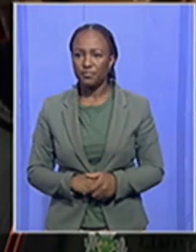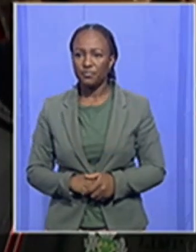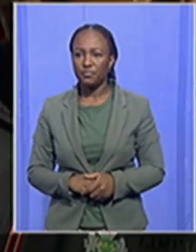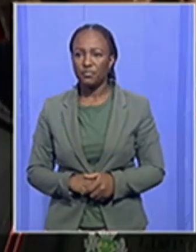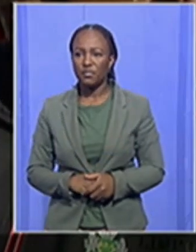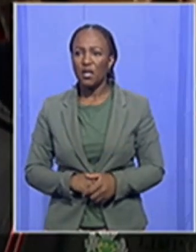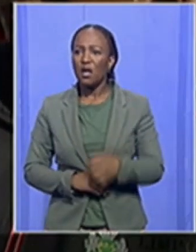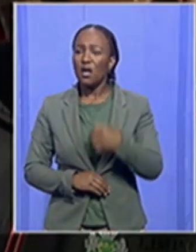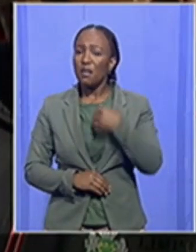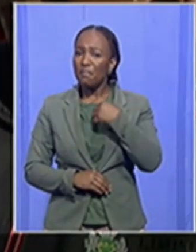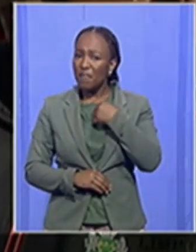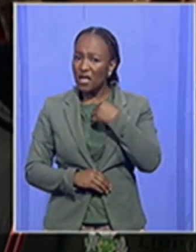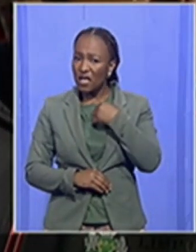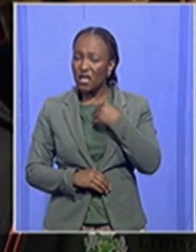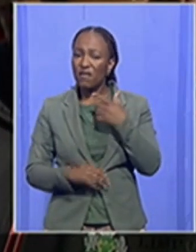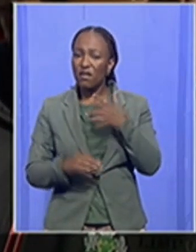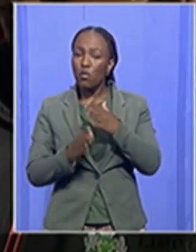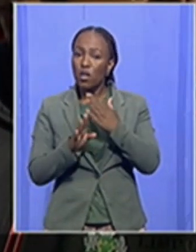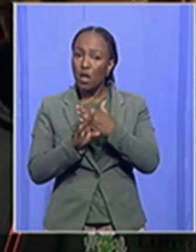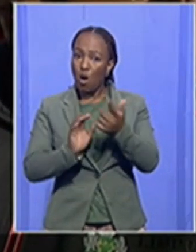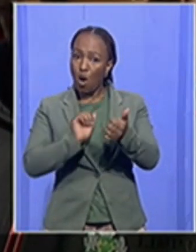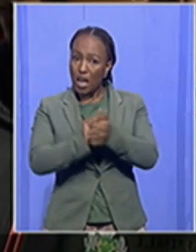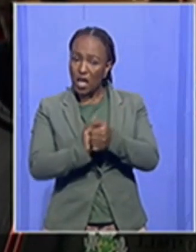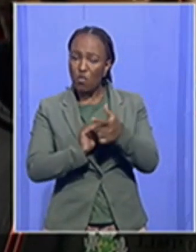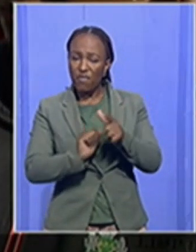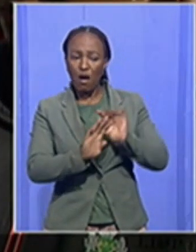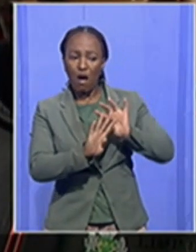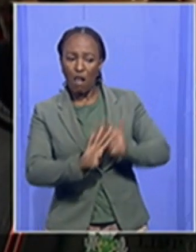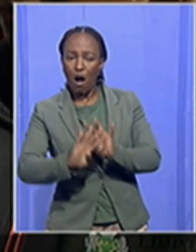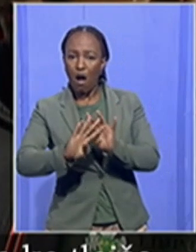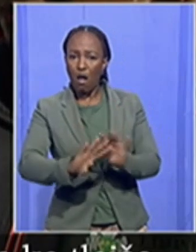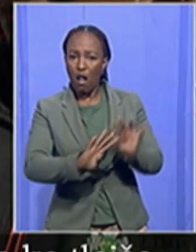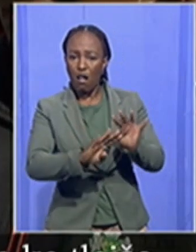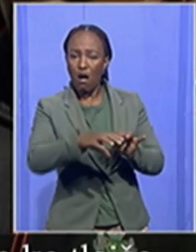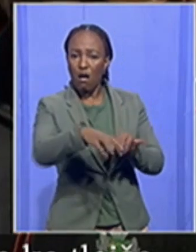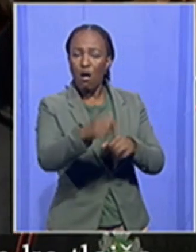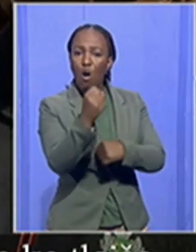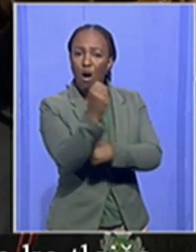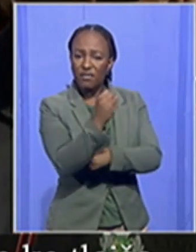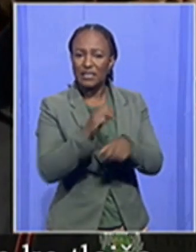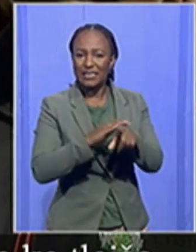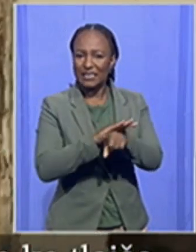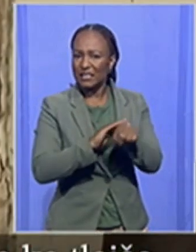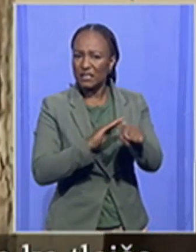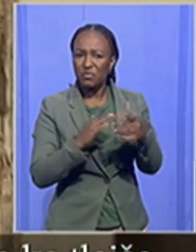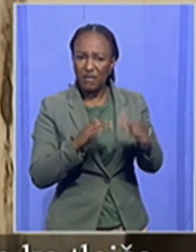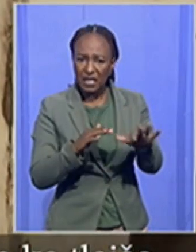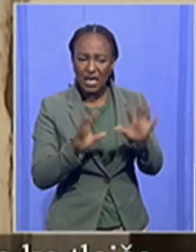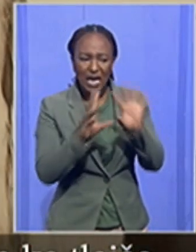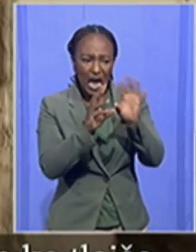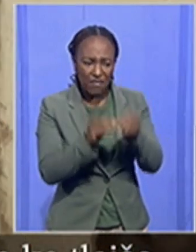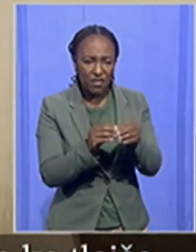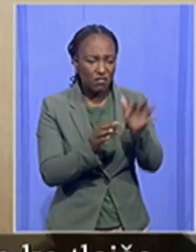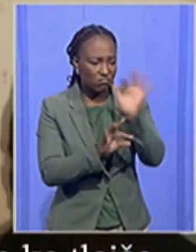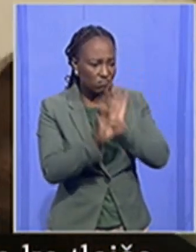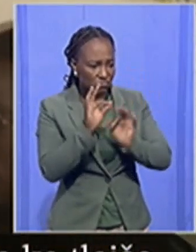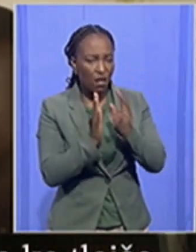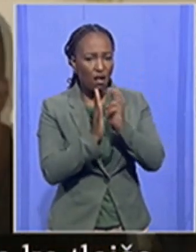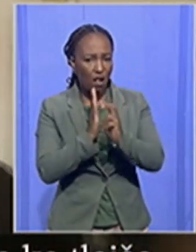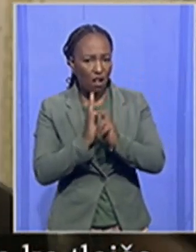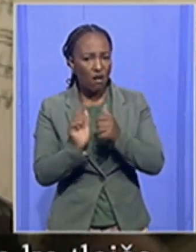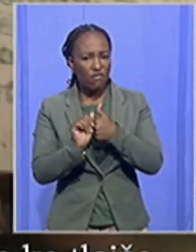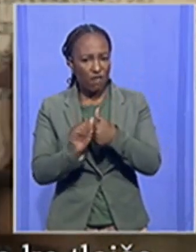We went there at the office of the district. We try all means to comply according to what they are saying. Go le bjalo mokgatlo wa badudi o